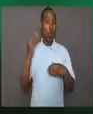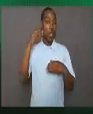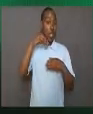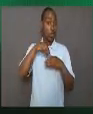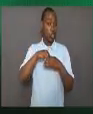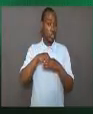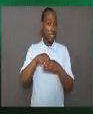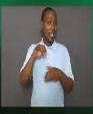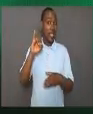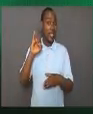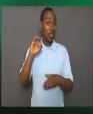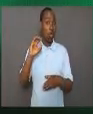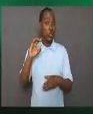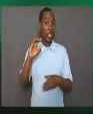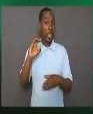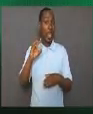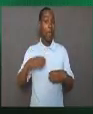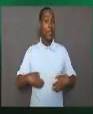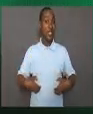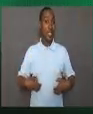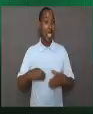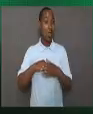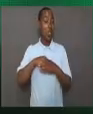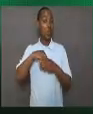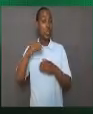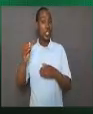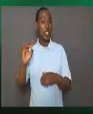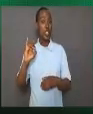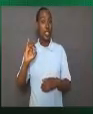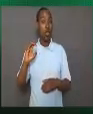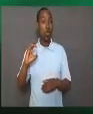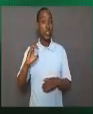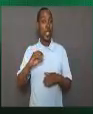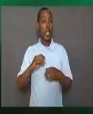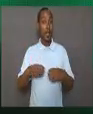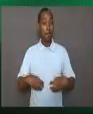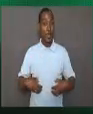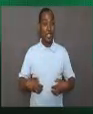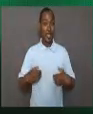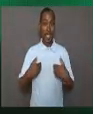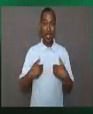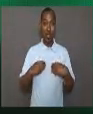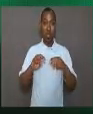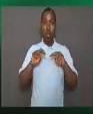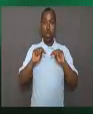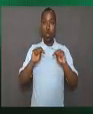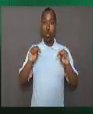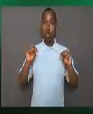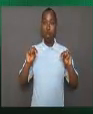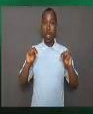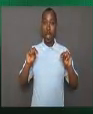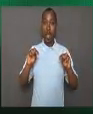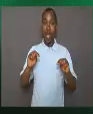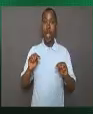and external intercostal muscles. For normal breathing, only